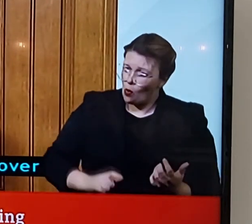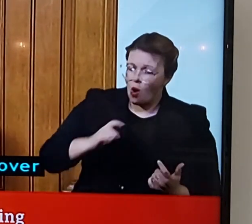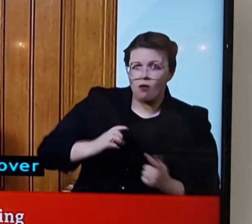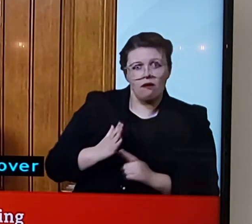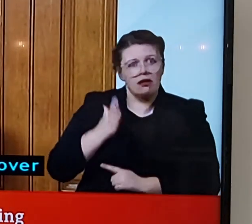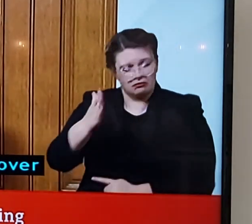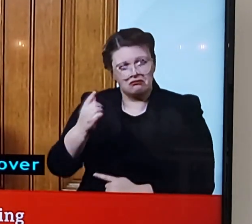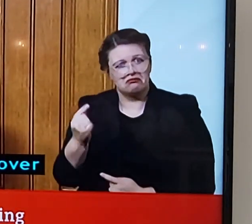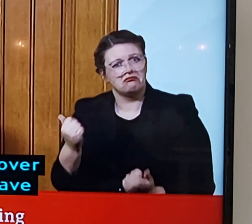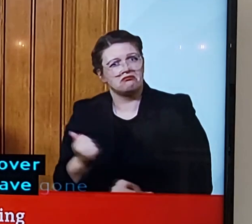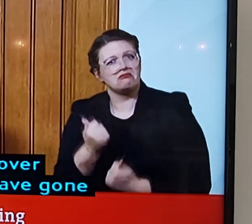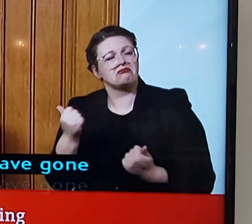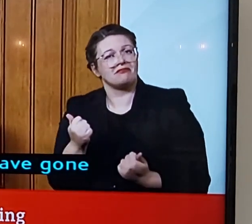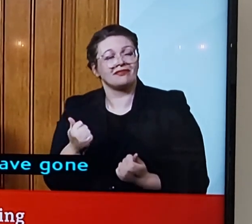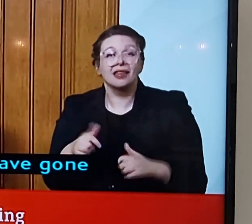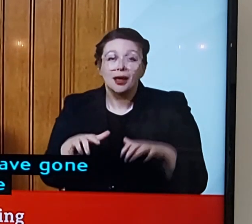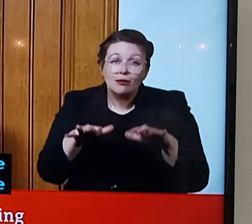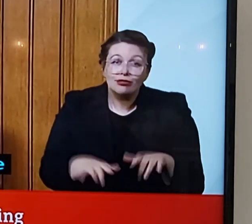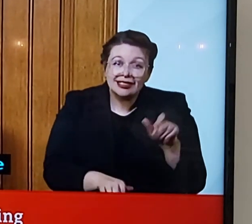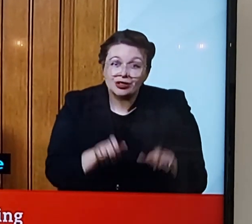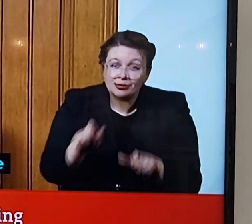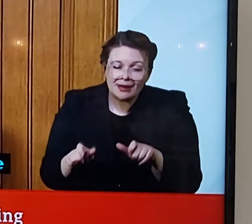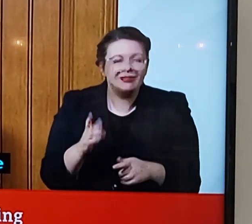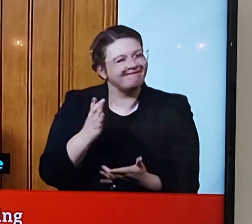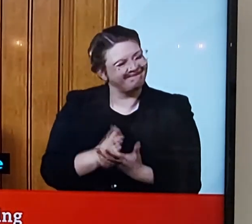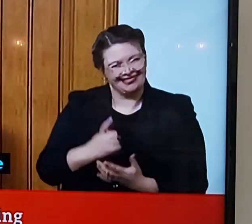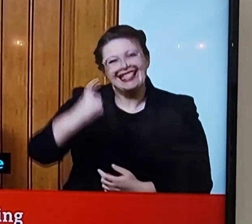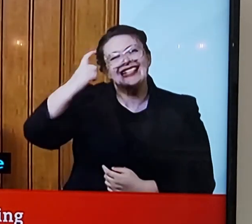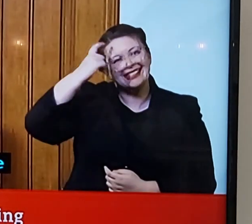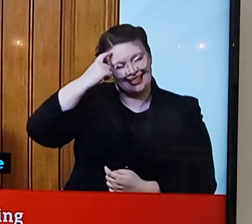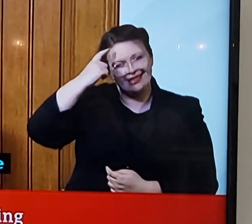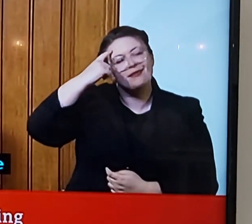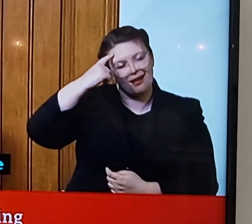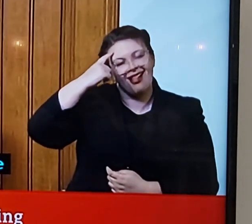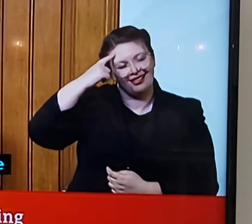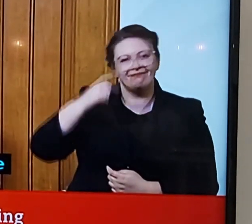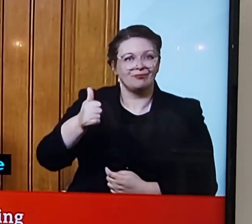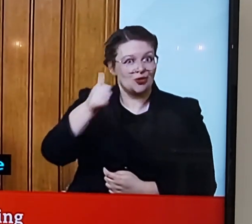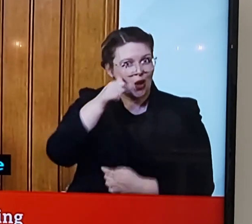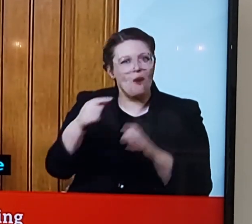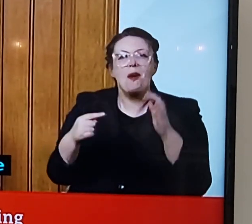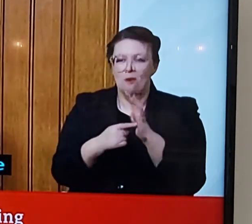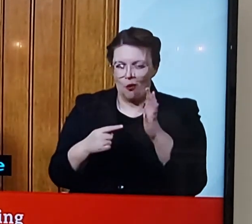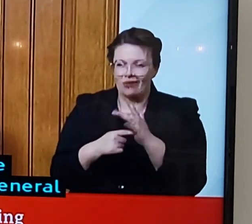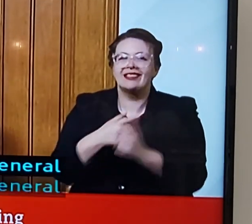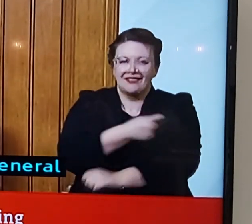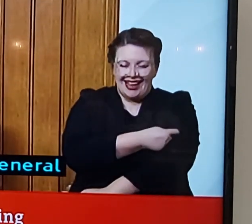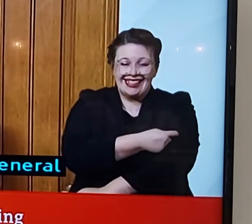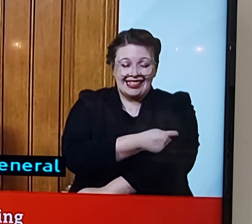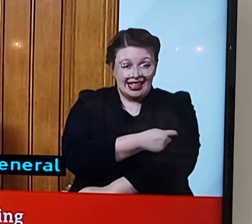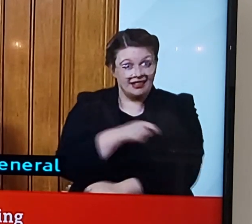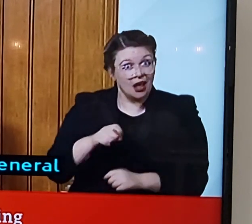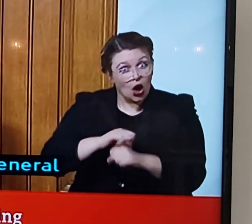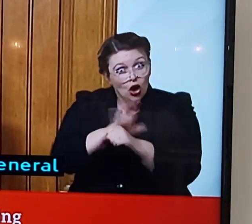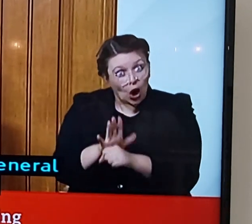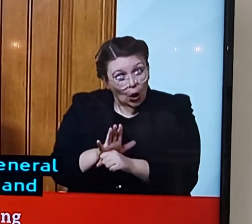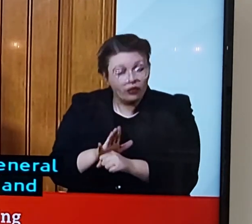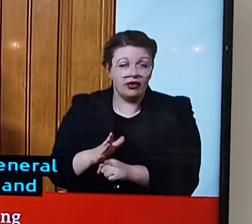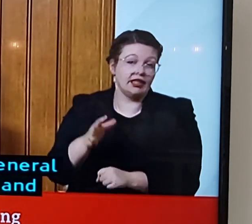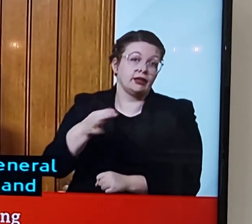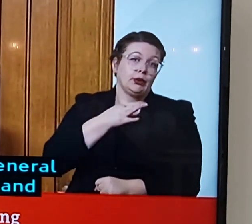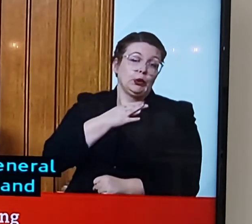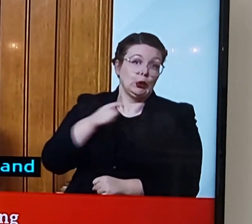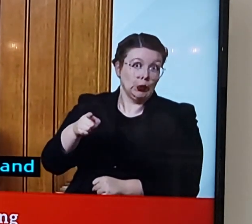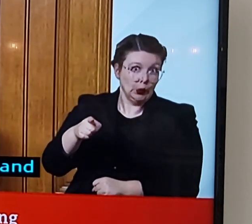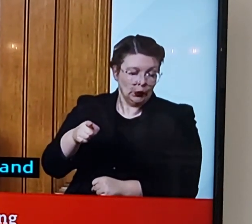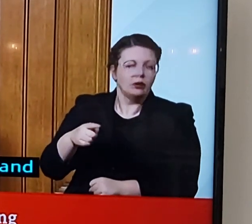public is, as always, sensible and steady on this. They understand that this is a dangerous disease, an effective vaccine, and one that's